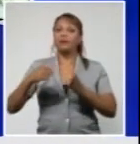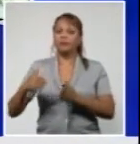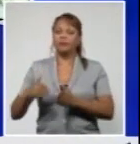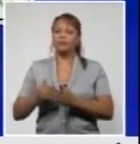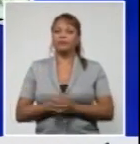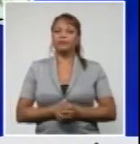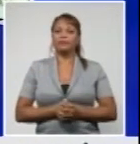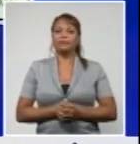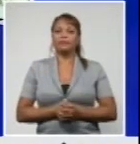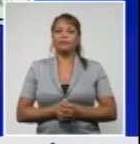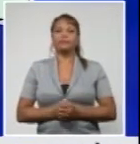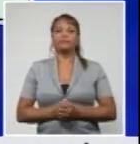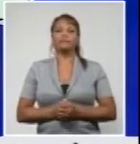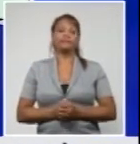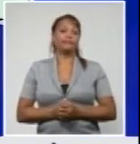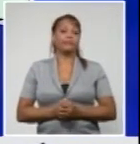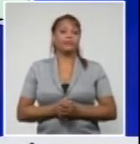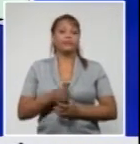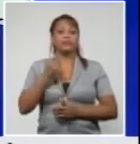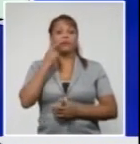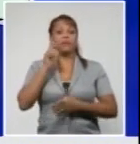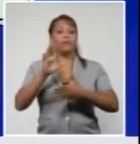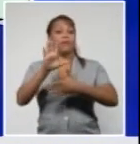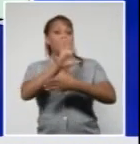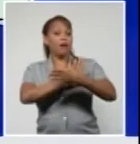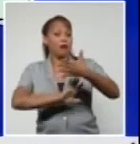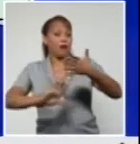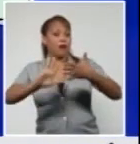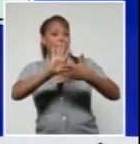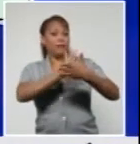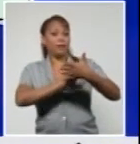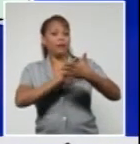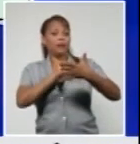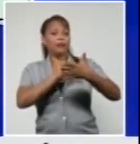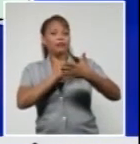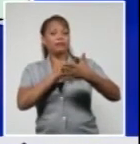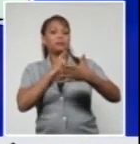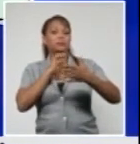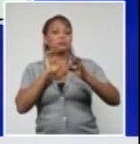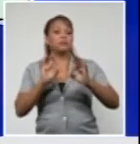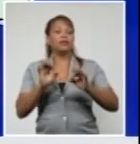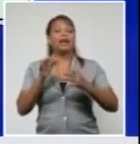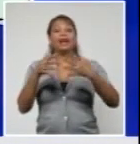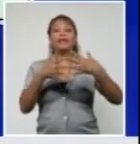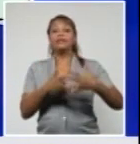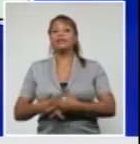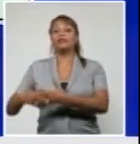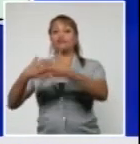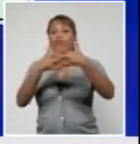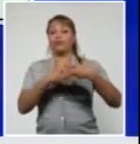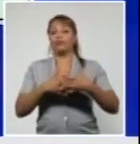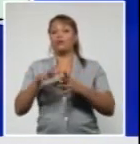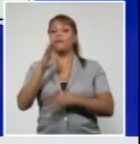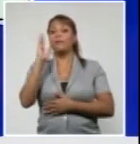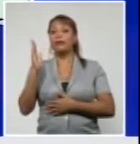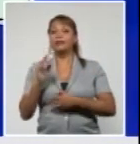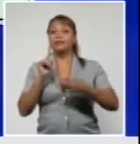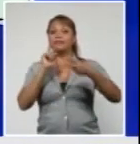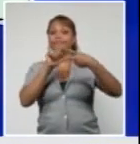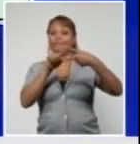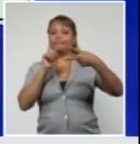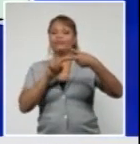146,352. From the Americas, after the United States and Brazil, comes